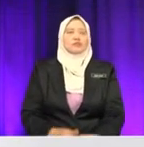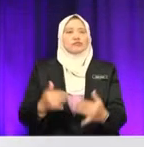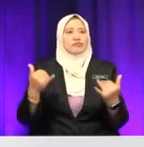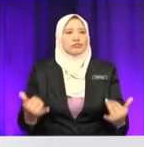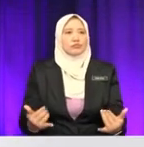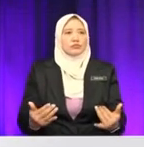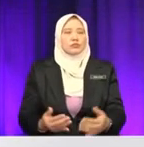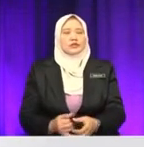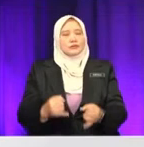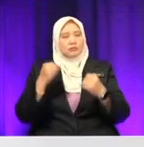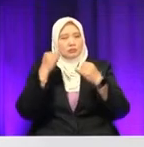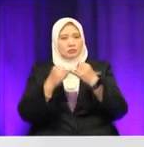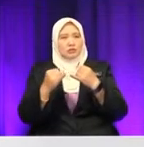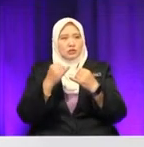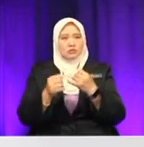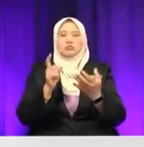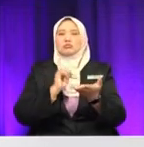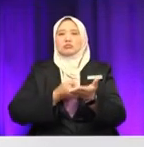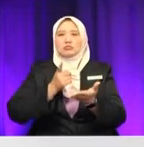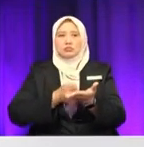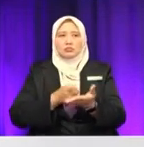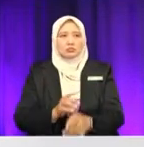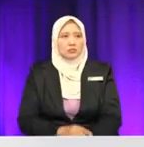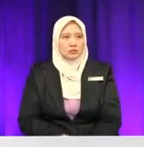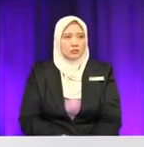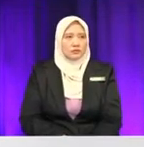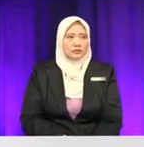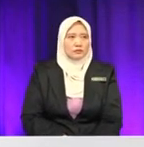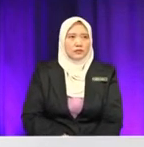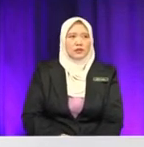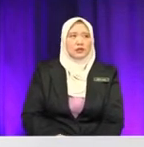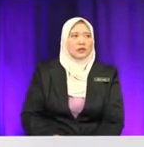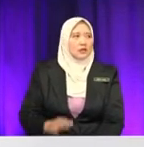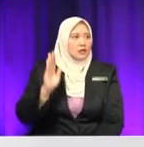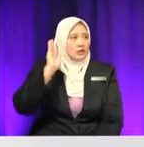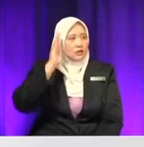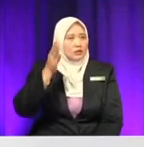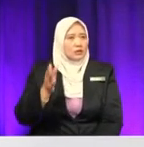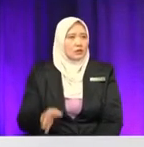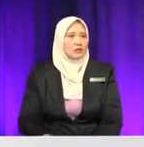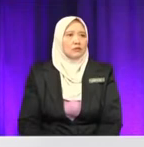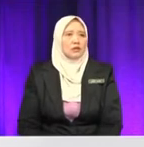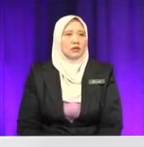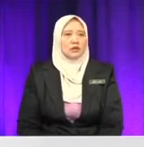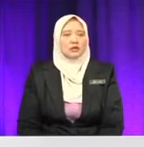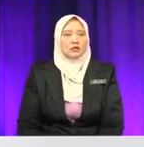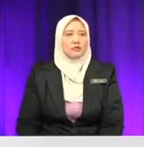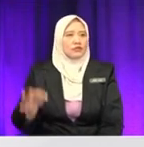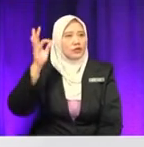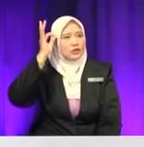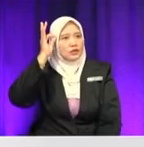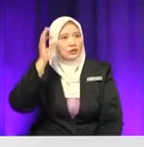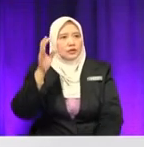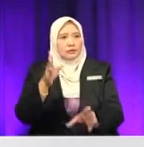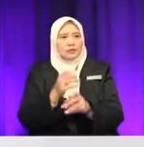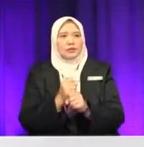discussion. Mm-hmm. But just to give a very short review of what they did. So, Faisal, can you give me one sentence of